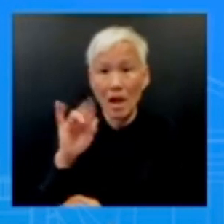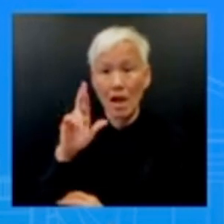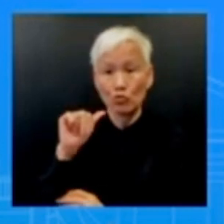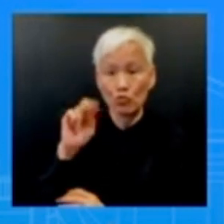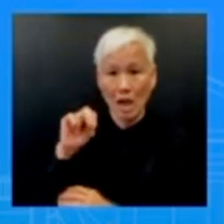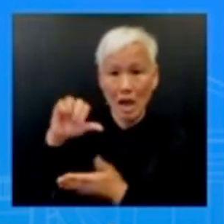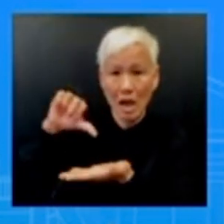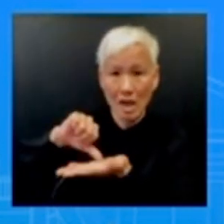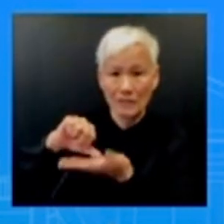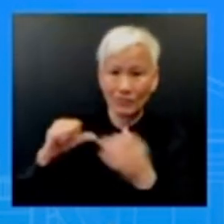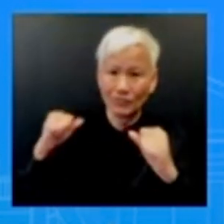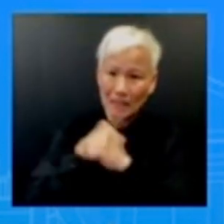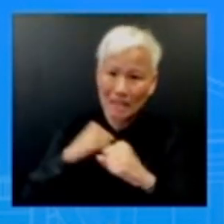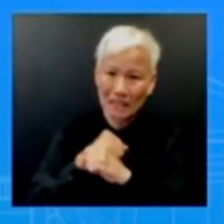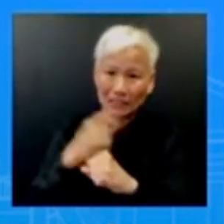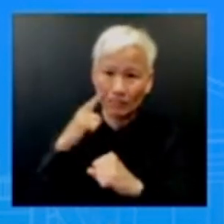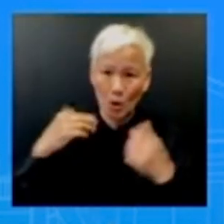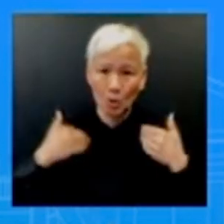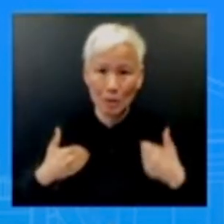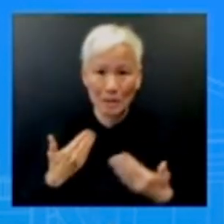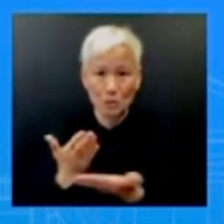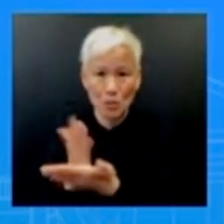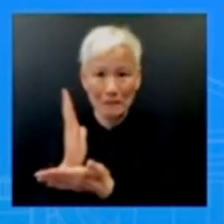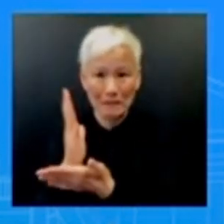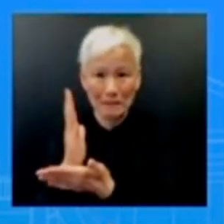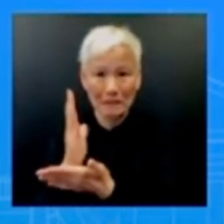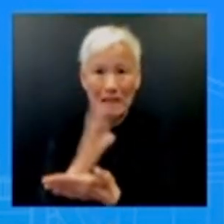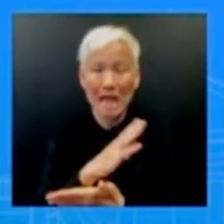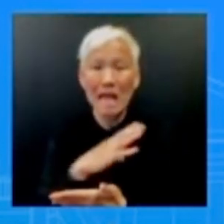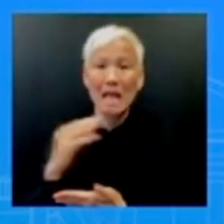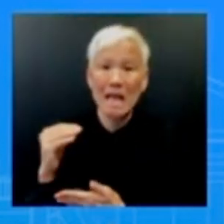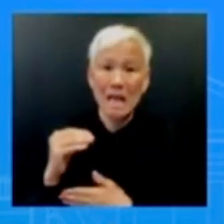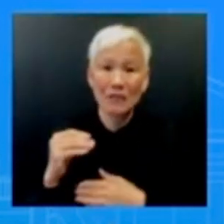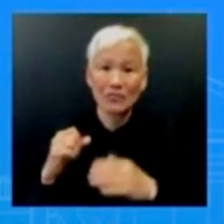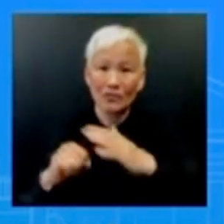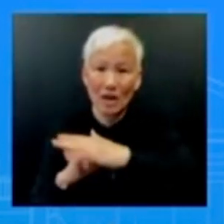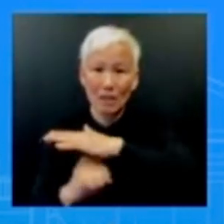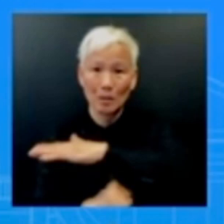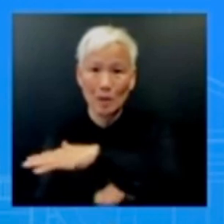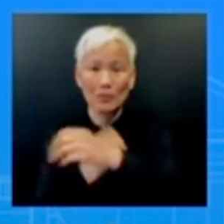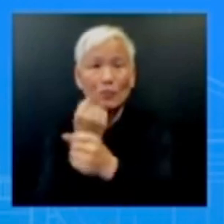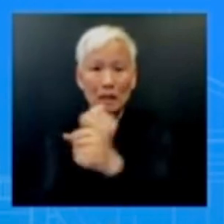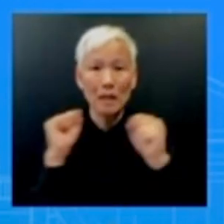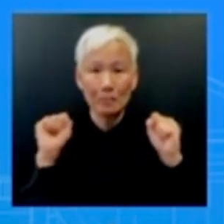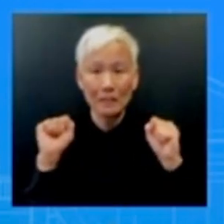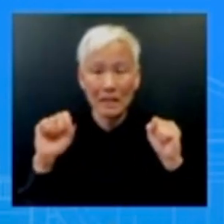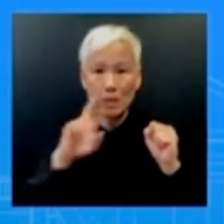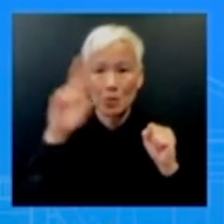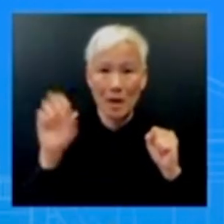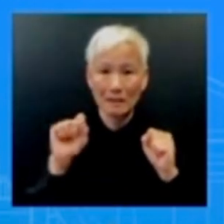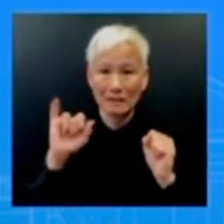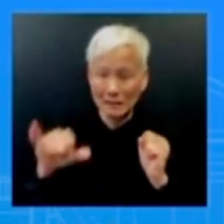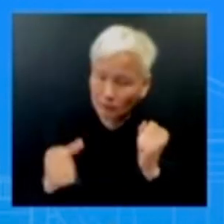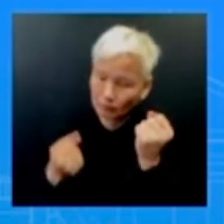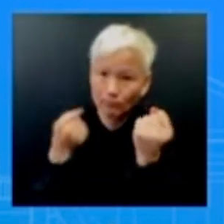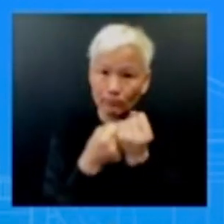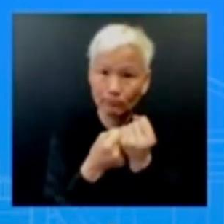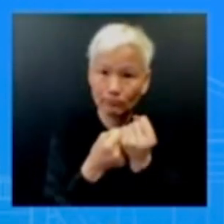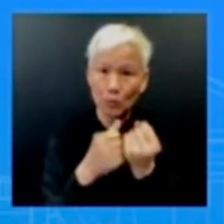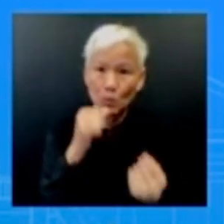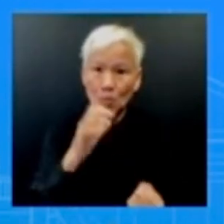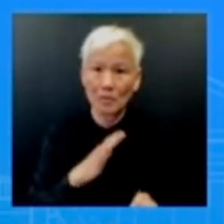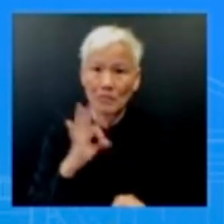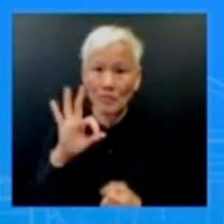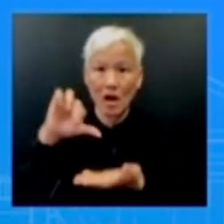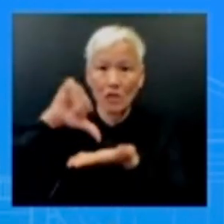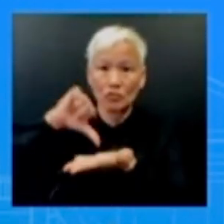fundamental freedoms. The United States will continue to stand with the women of Iran and all the citizens of Iran who are inspiring